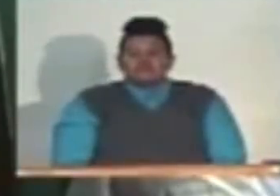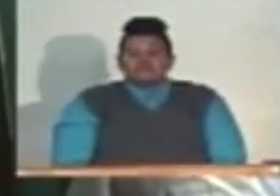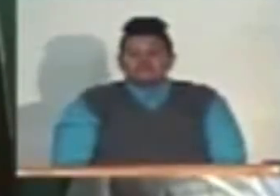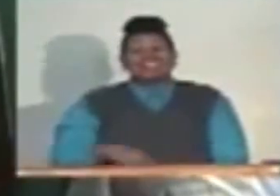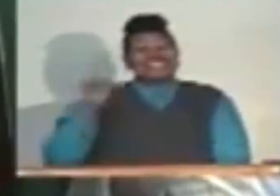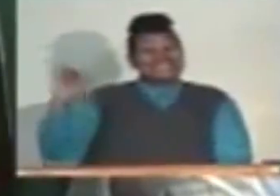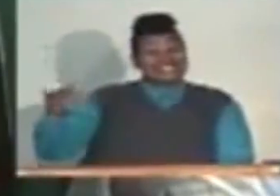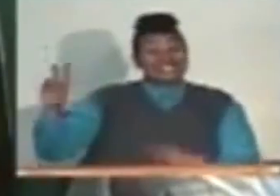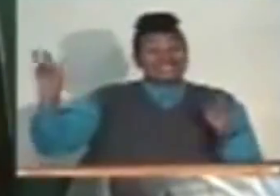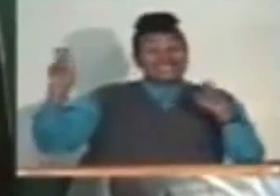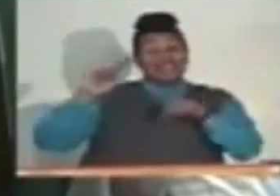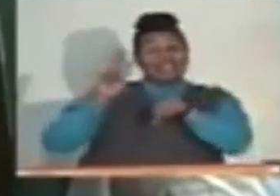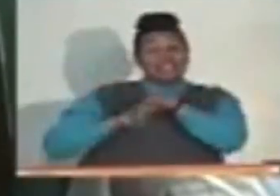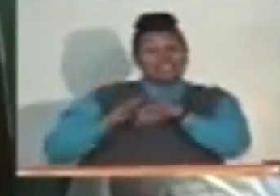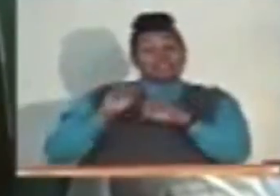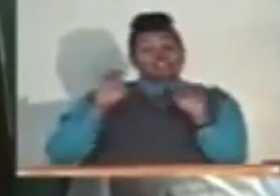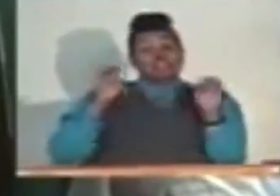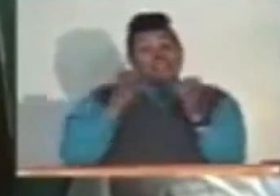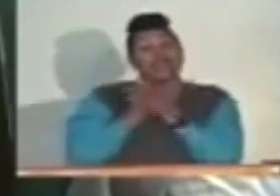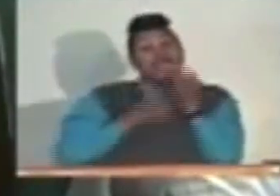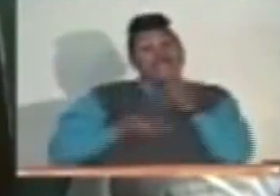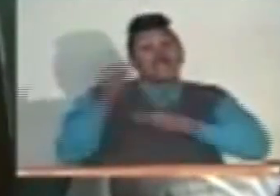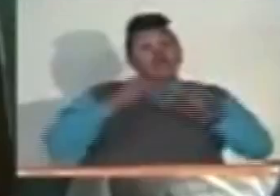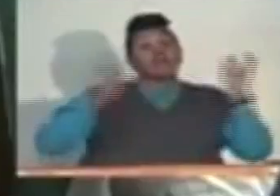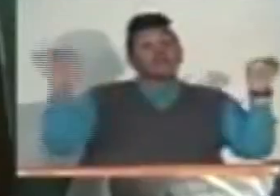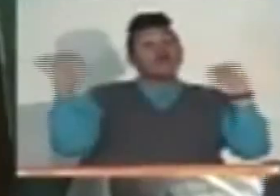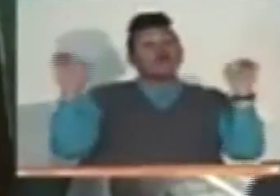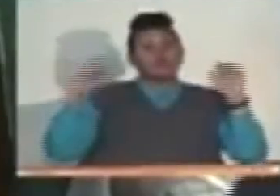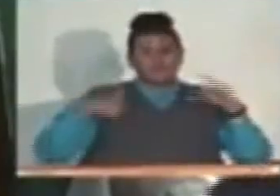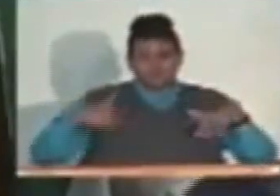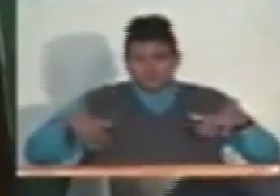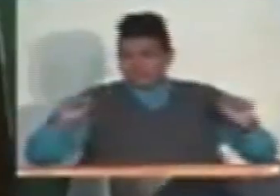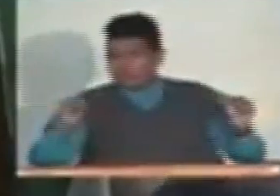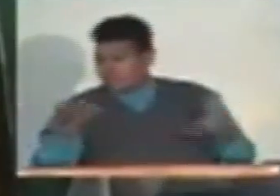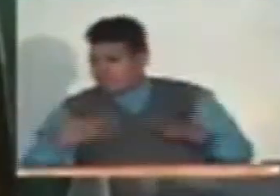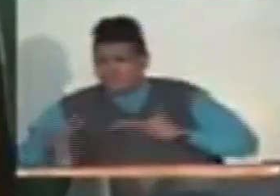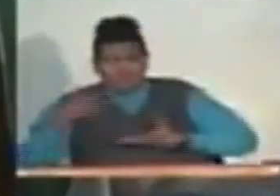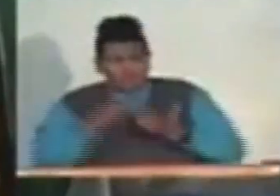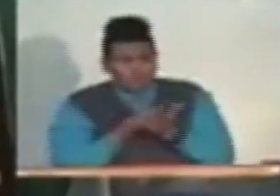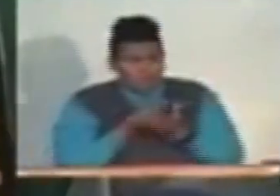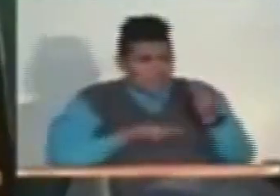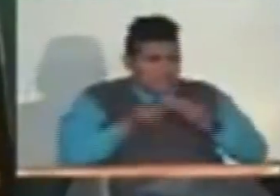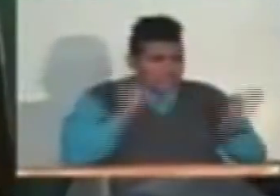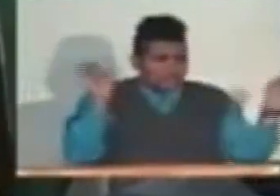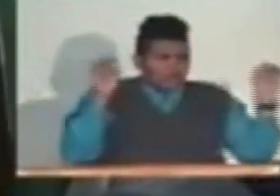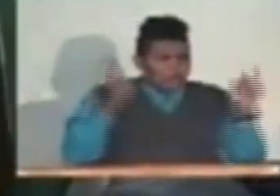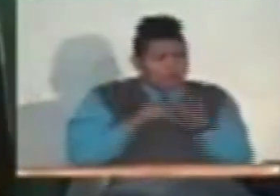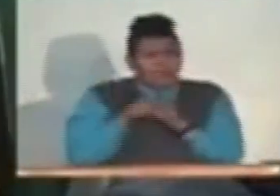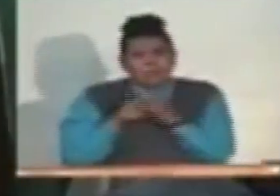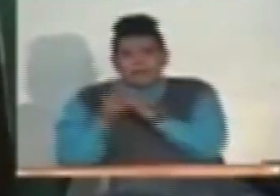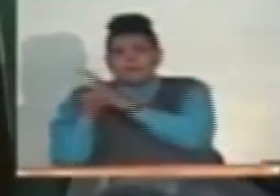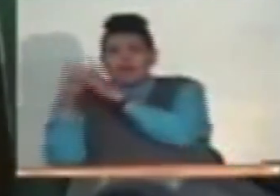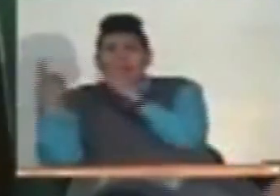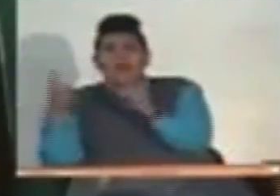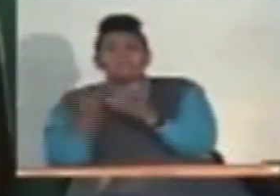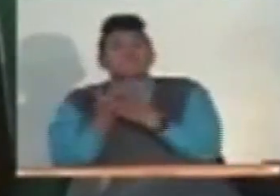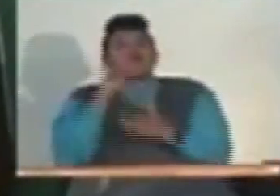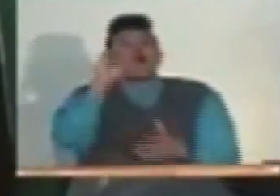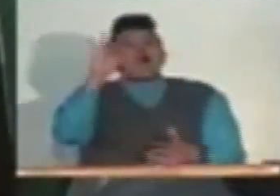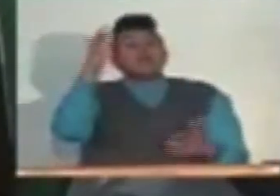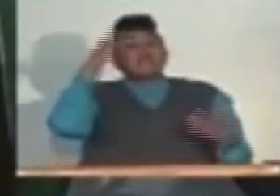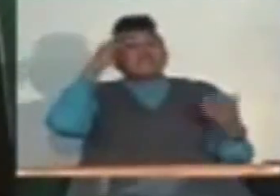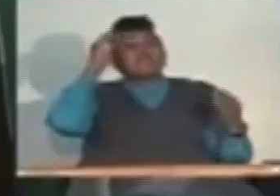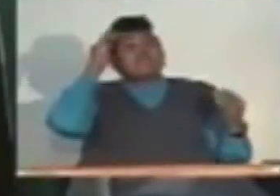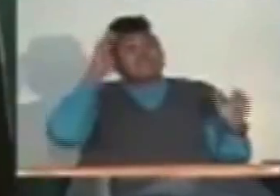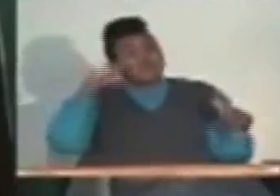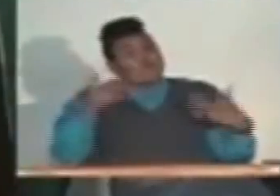national economic emergency that we inherited. Before the IMF would consider